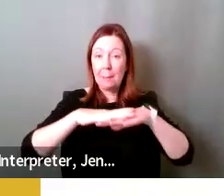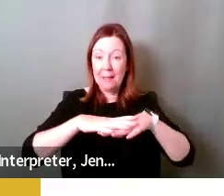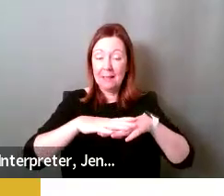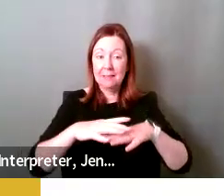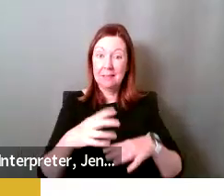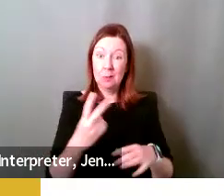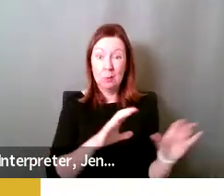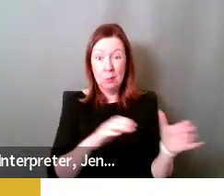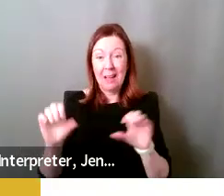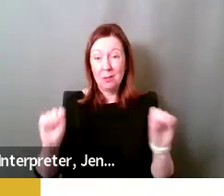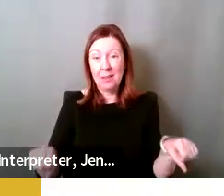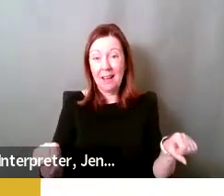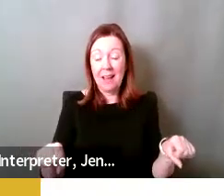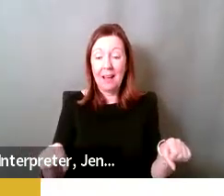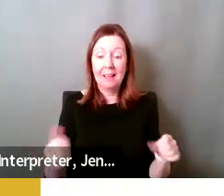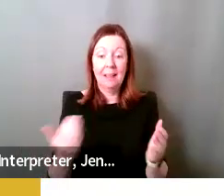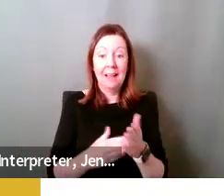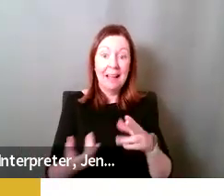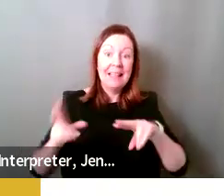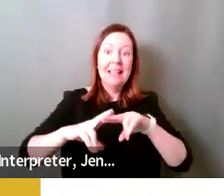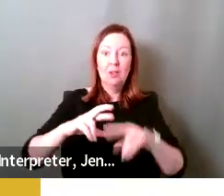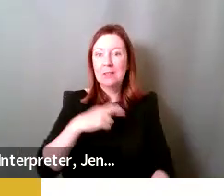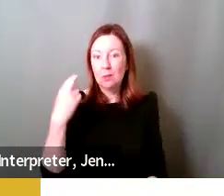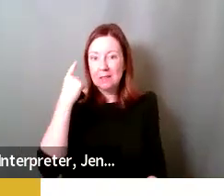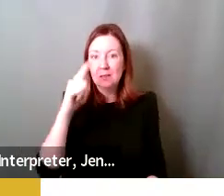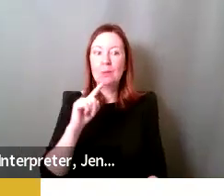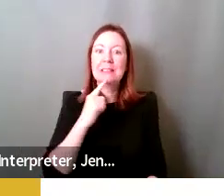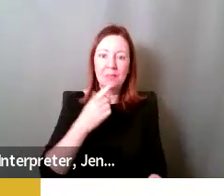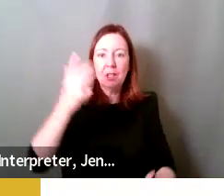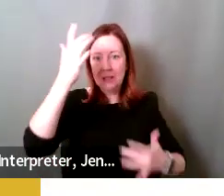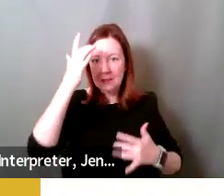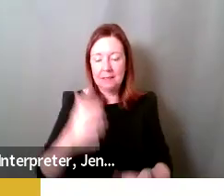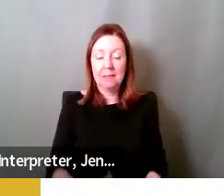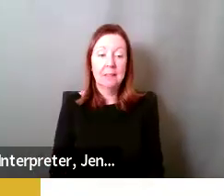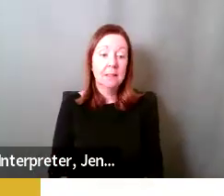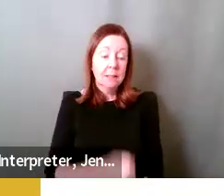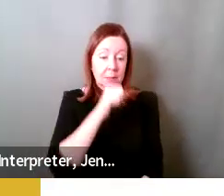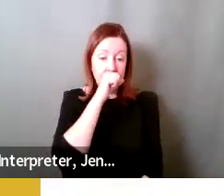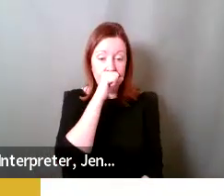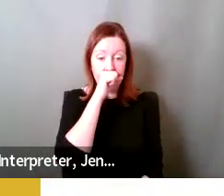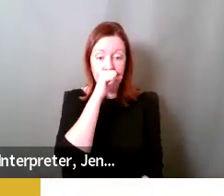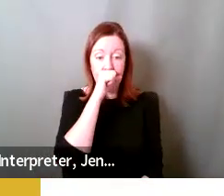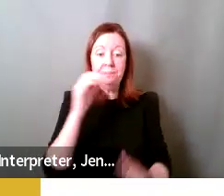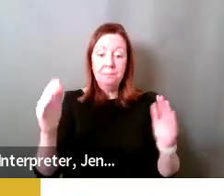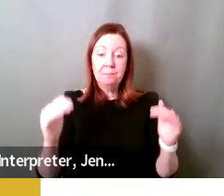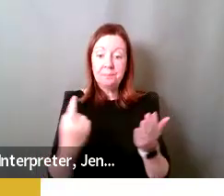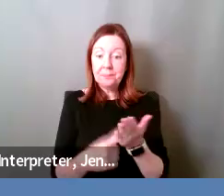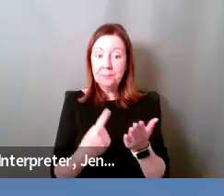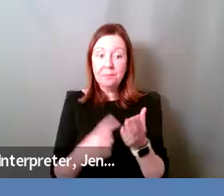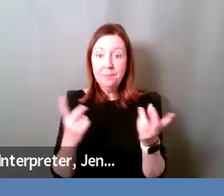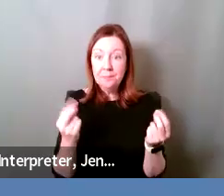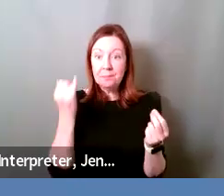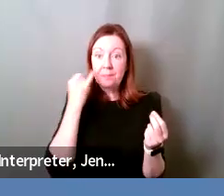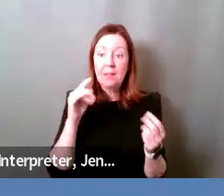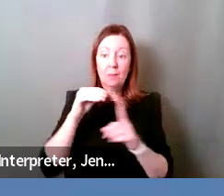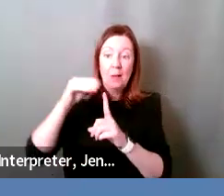fall into two categories here, which again increases your risk for severe illness. Okay, so next we'll discuss what to do if you